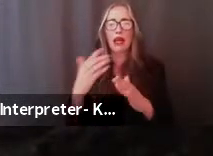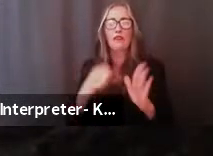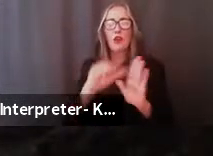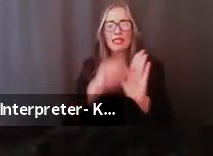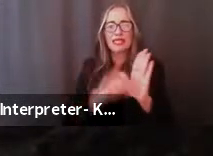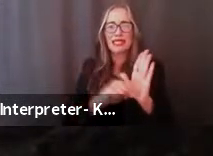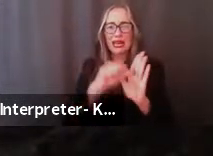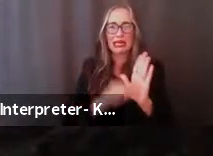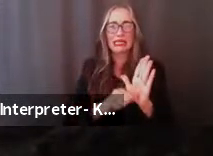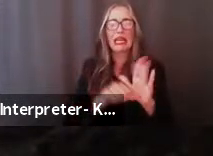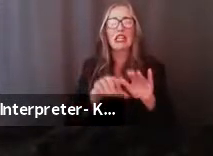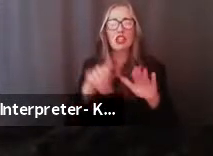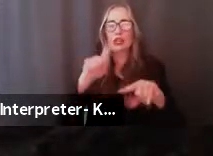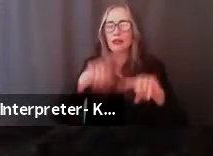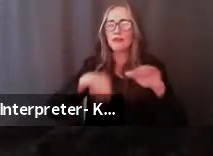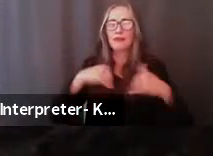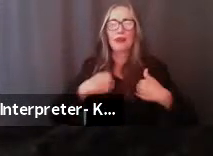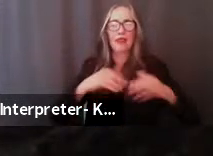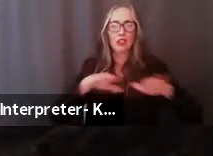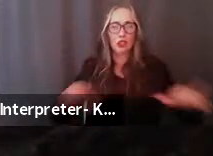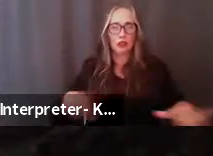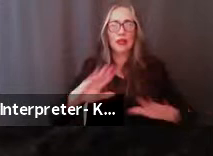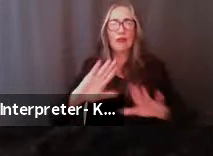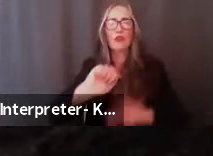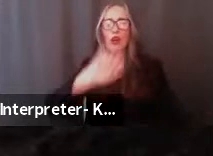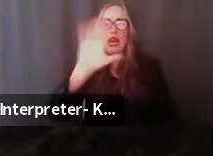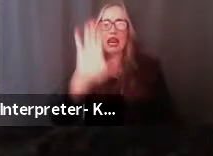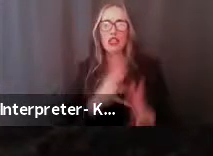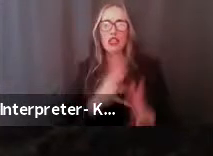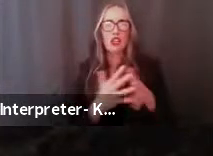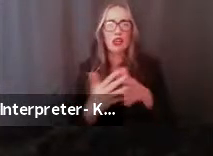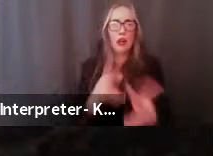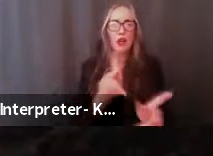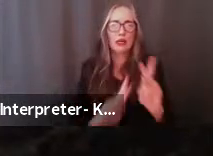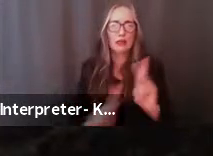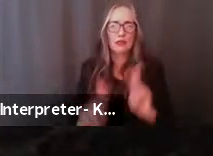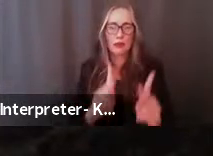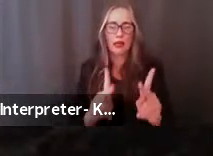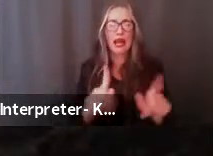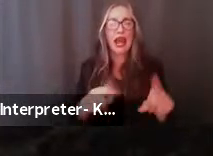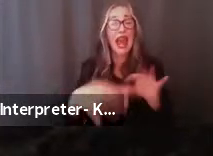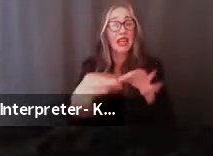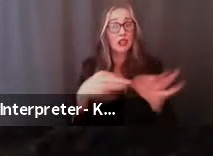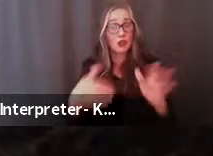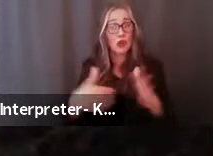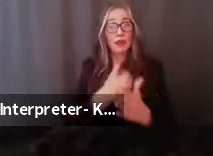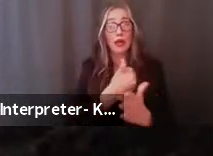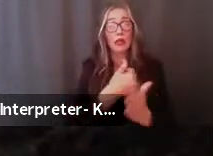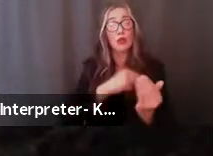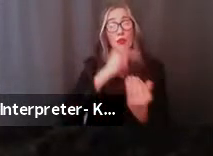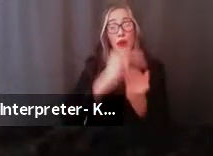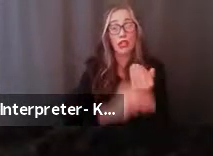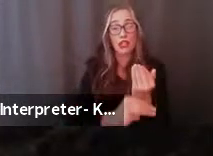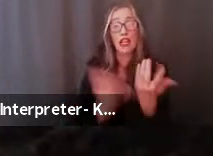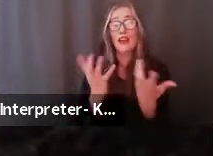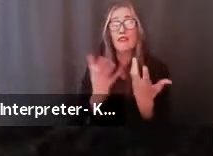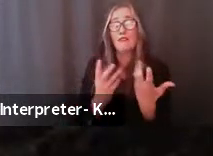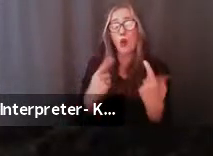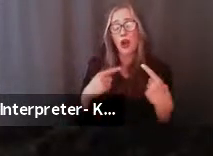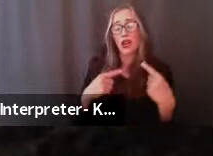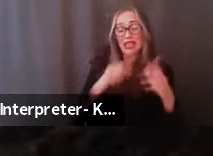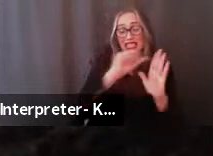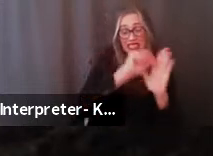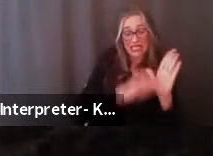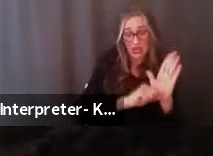california's eugenic sterilization program i will also briefly describe a new project about the intersection of sterilization and